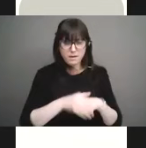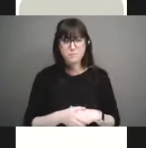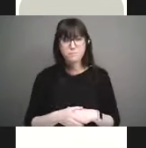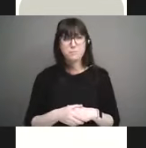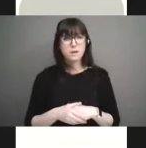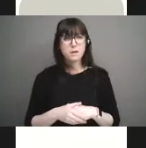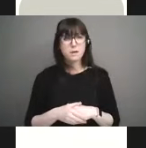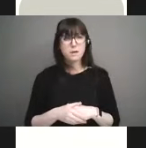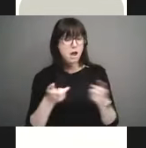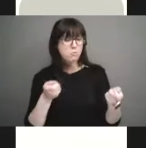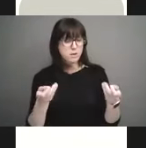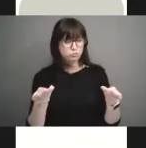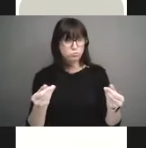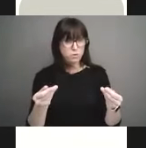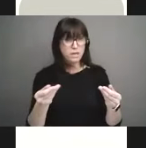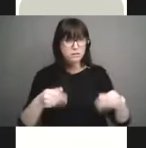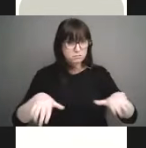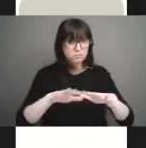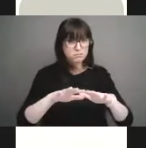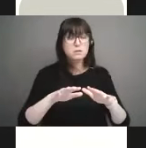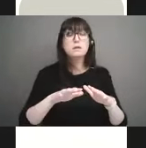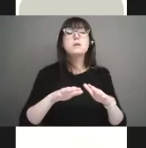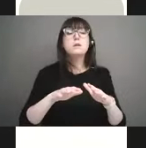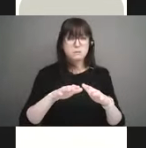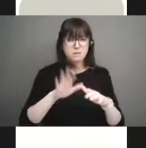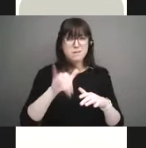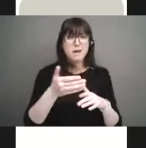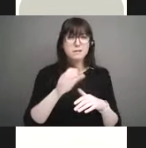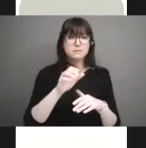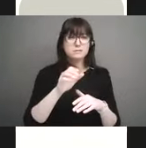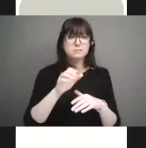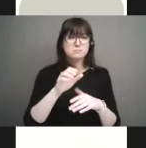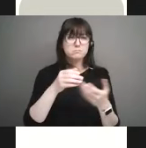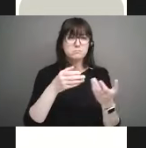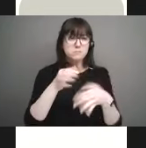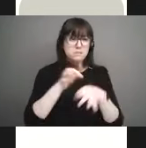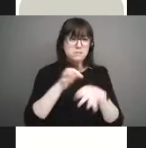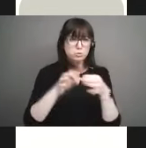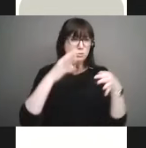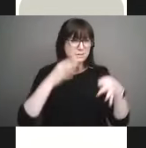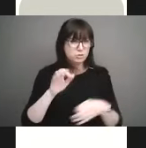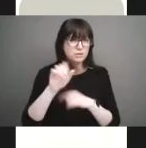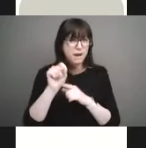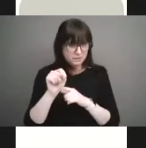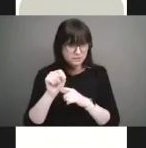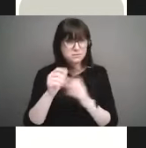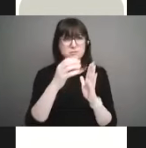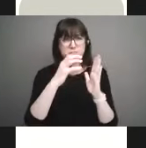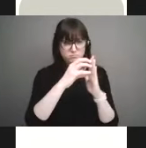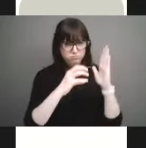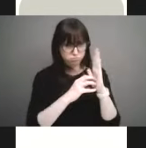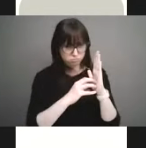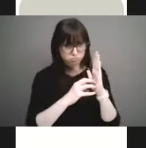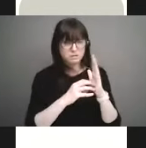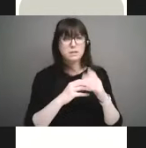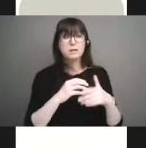manage property, the Substitute Decisions Act again assists us, and it's section 6, and it says that we assess